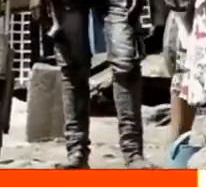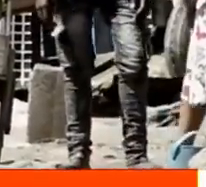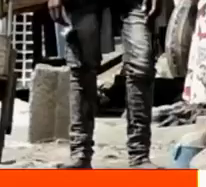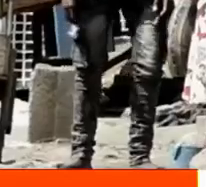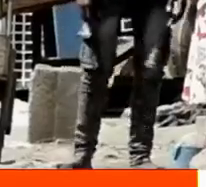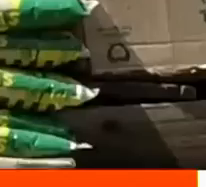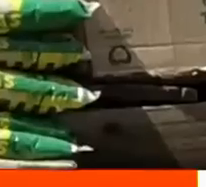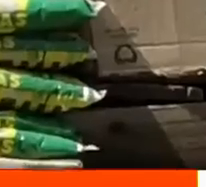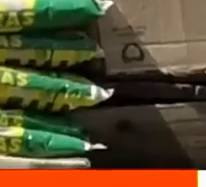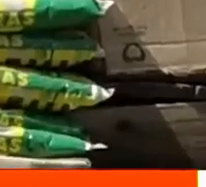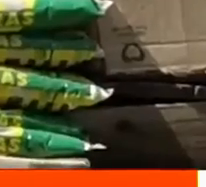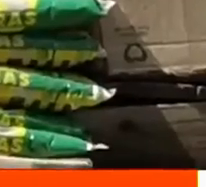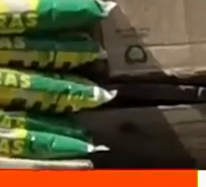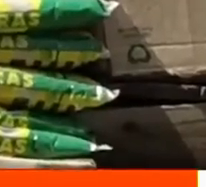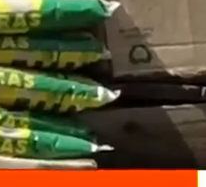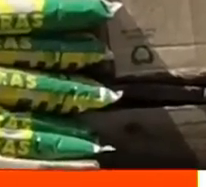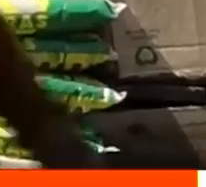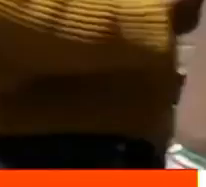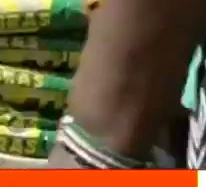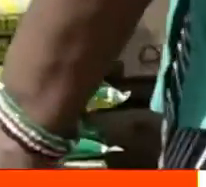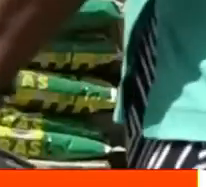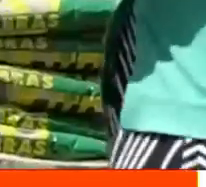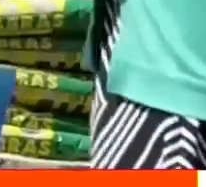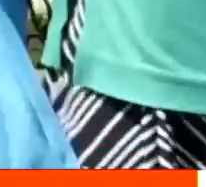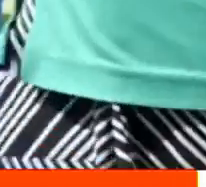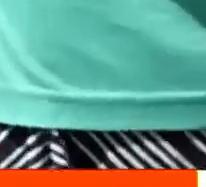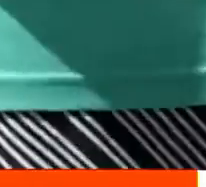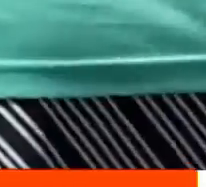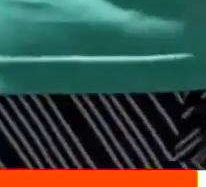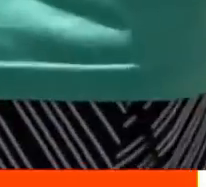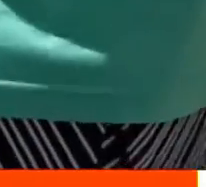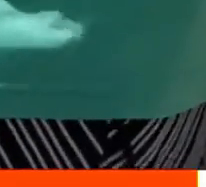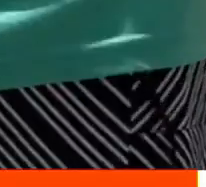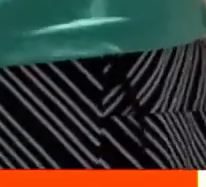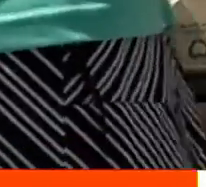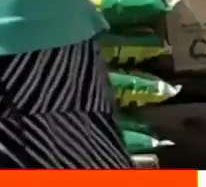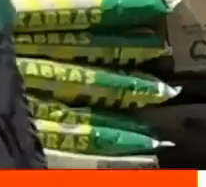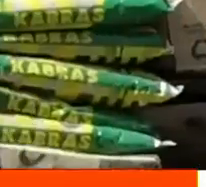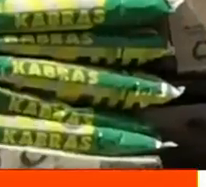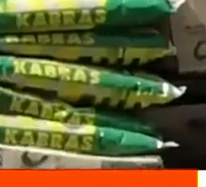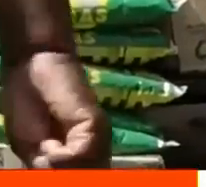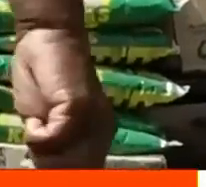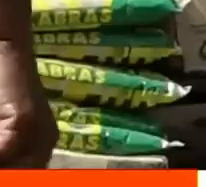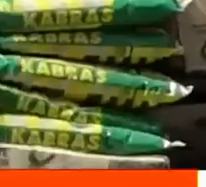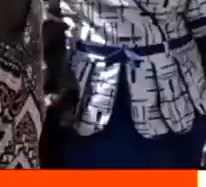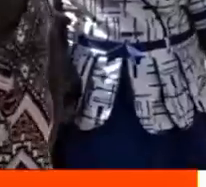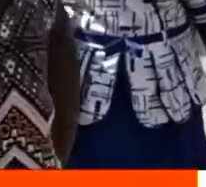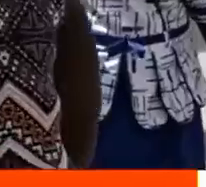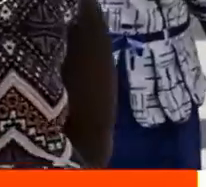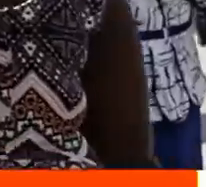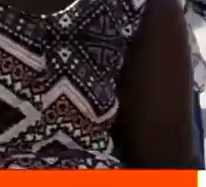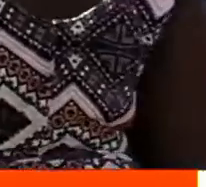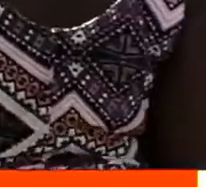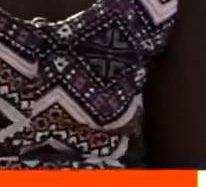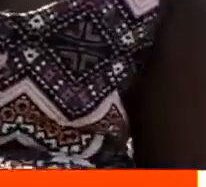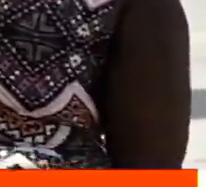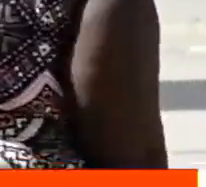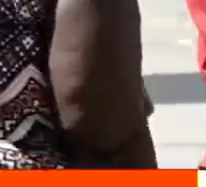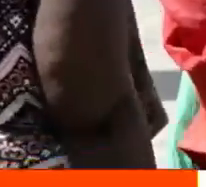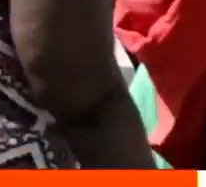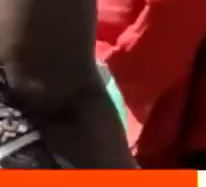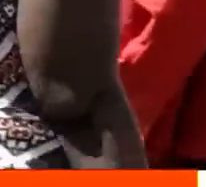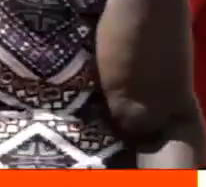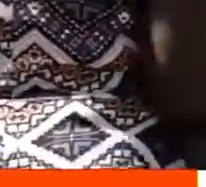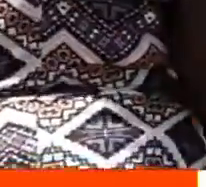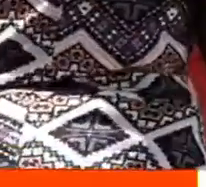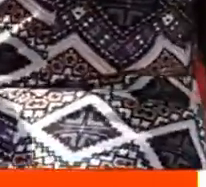milk, bread and tissue papers. According to an internal memo in the Ministry of Agriculture, signed earlier today by the